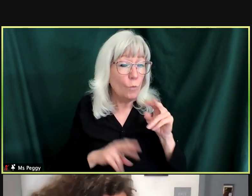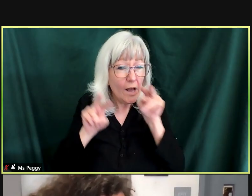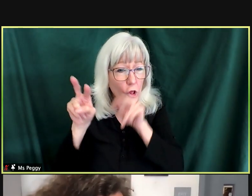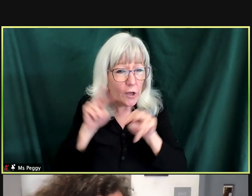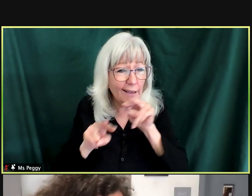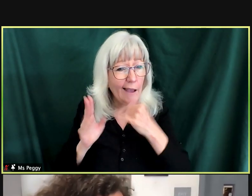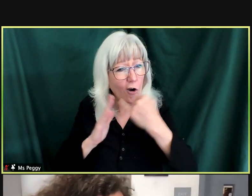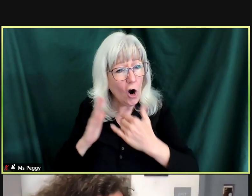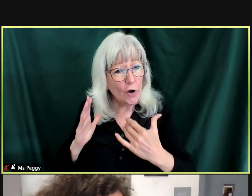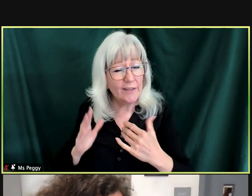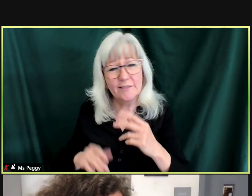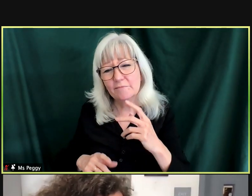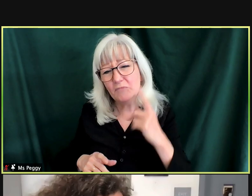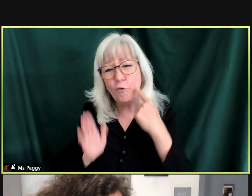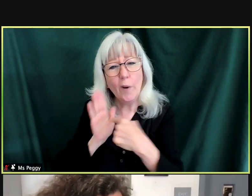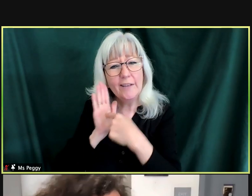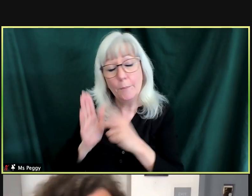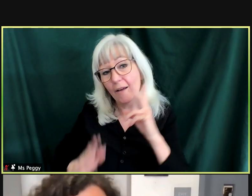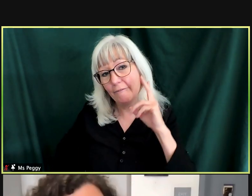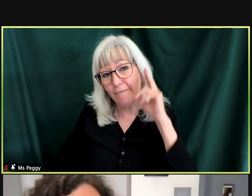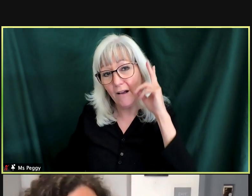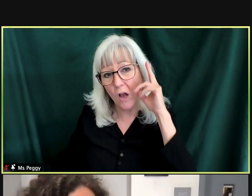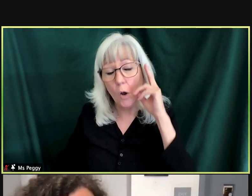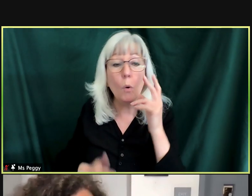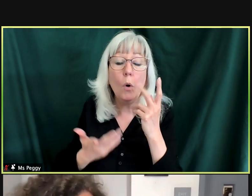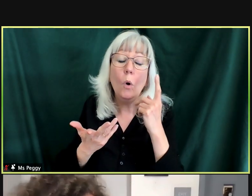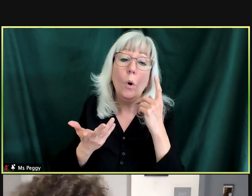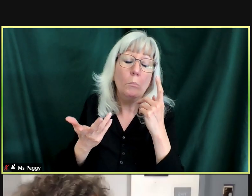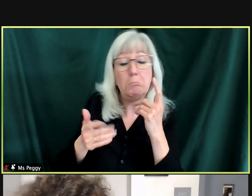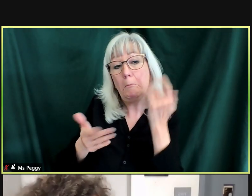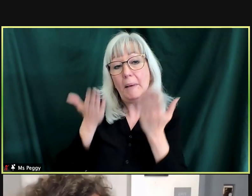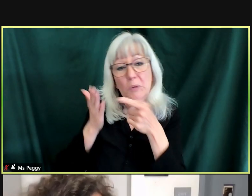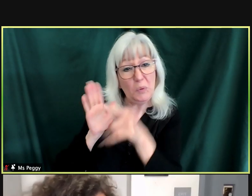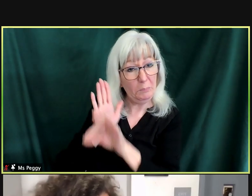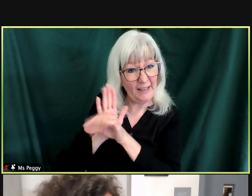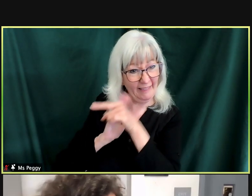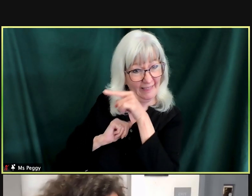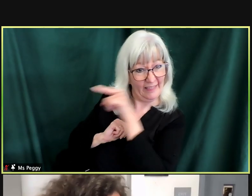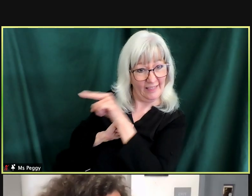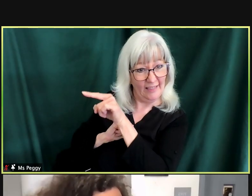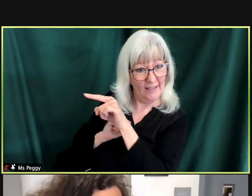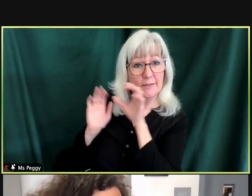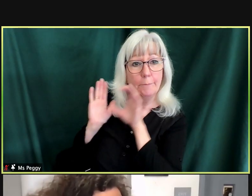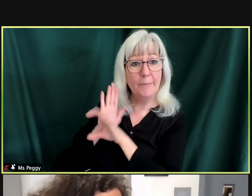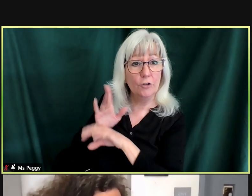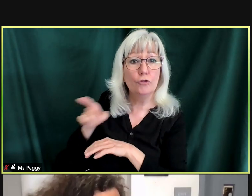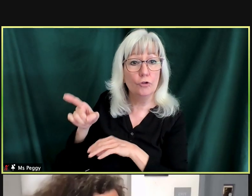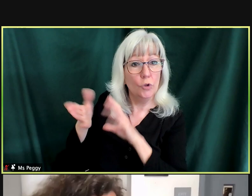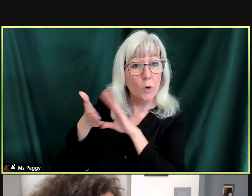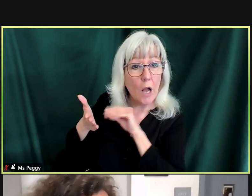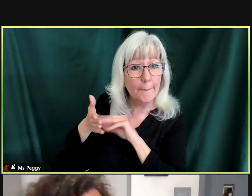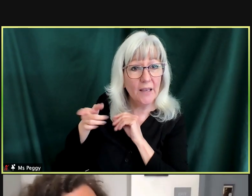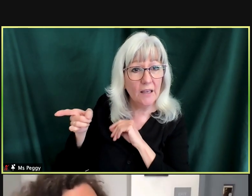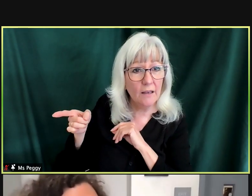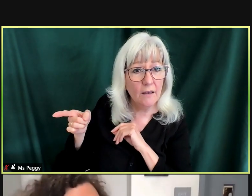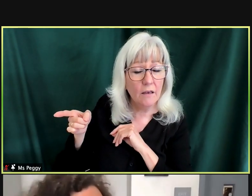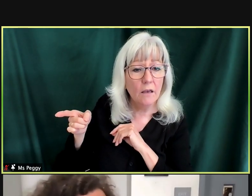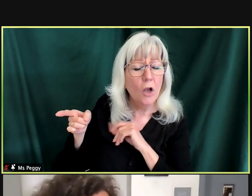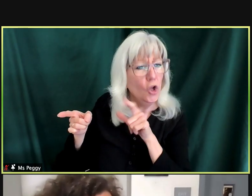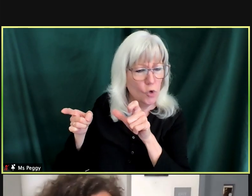easiest way to deal with this, if you pick this one as a painting to copy, you could just